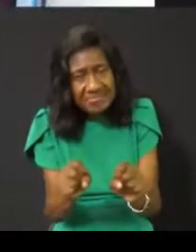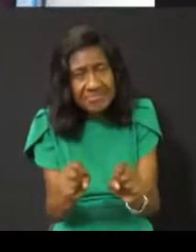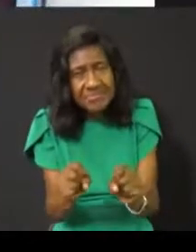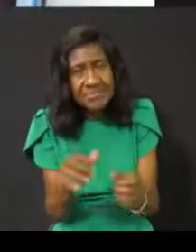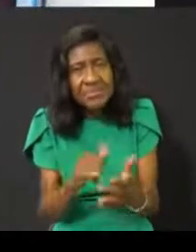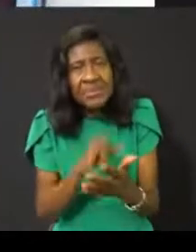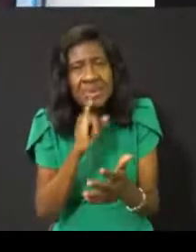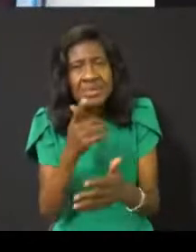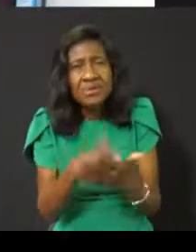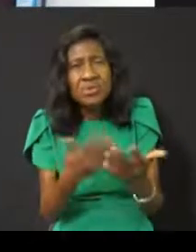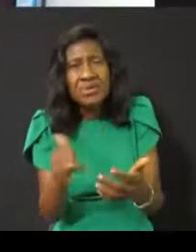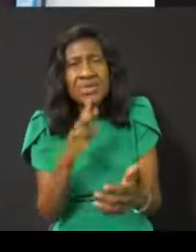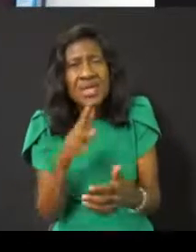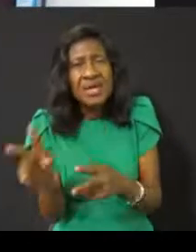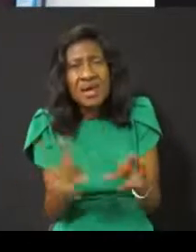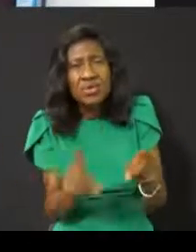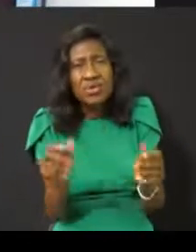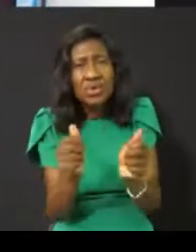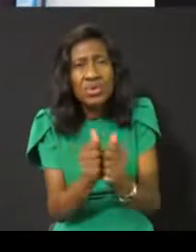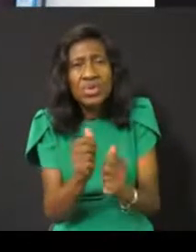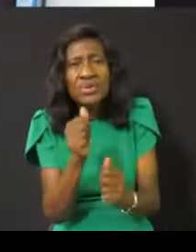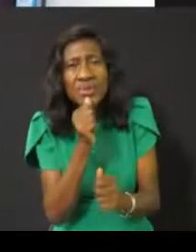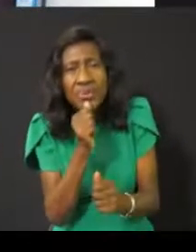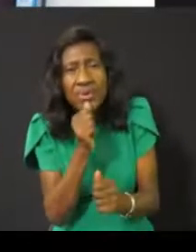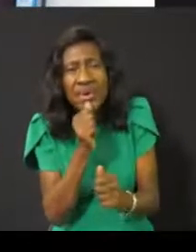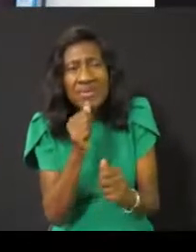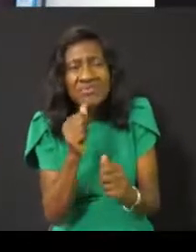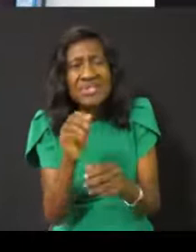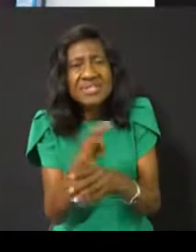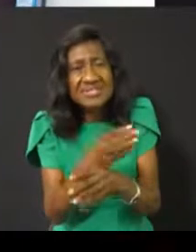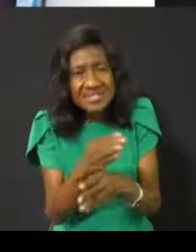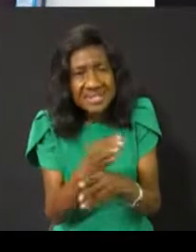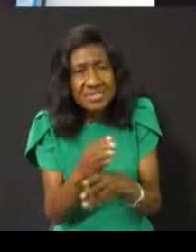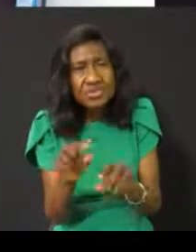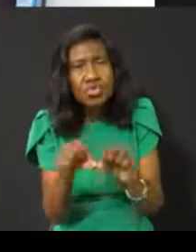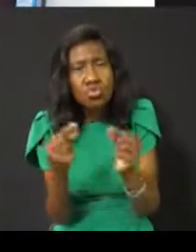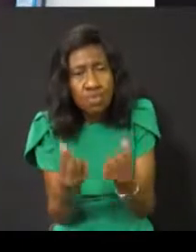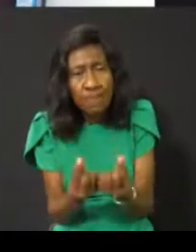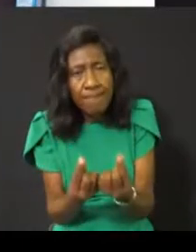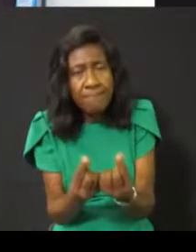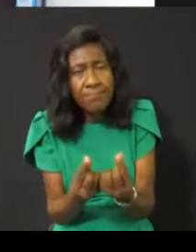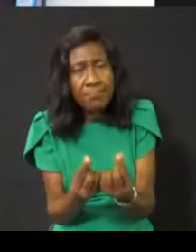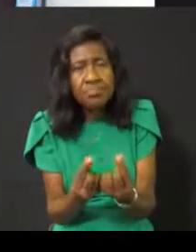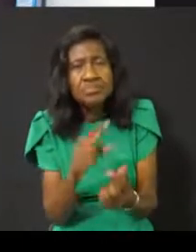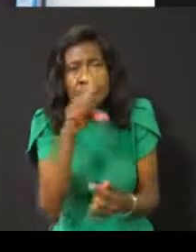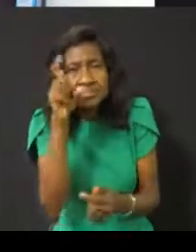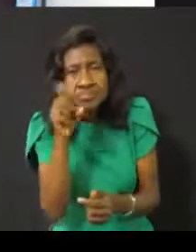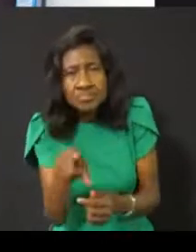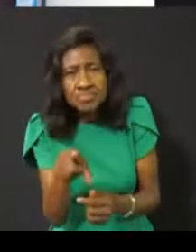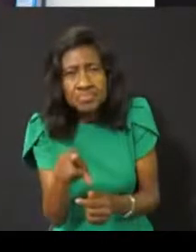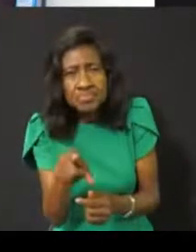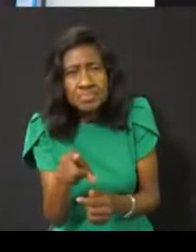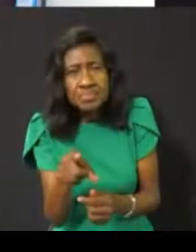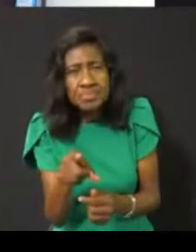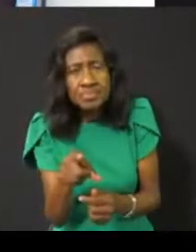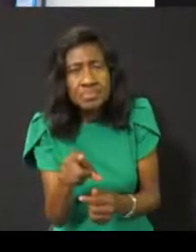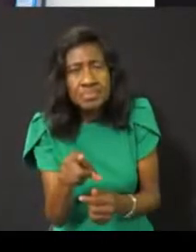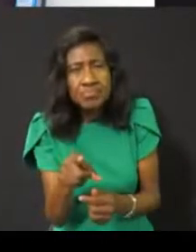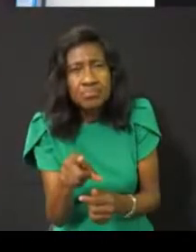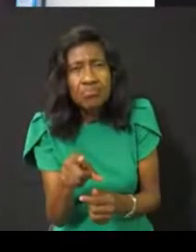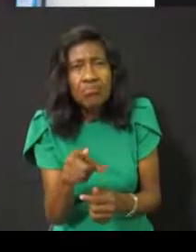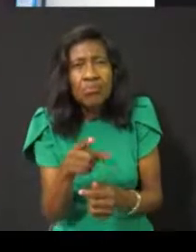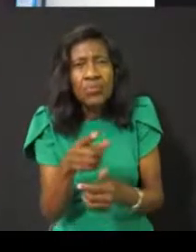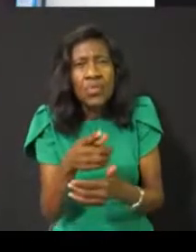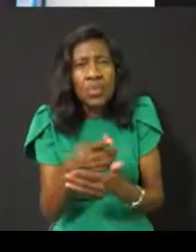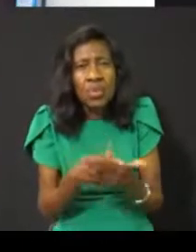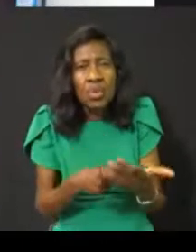And Deputy Governor, I'm not sure this is your question, but it could be. What will it take for us to get from where we are to phase